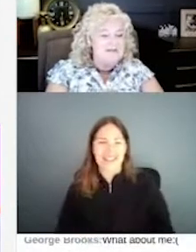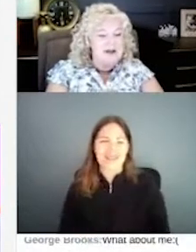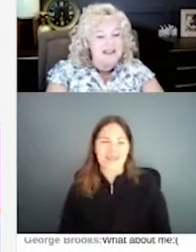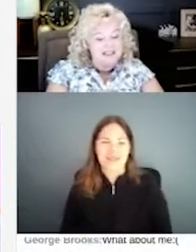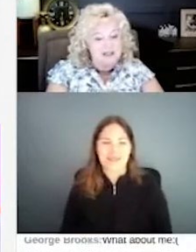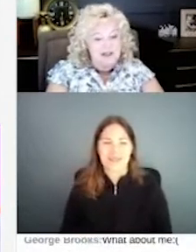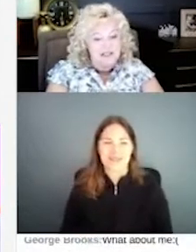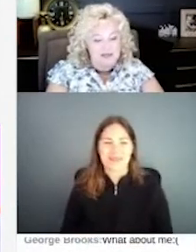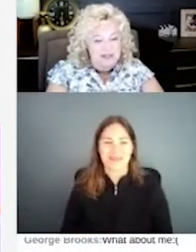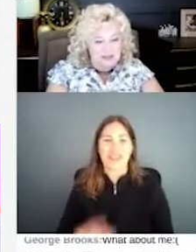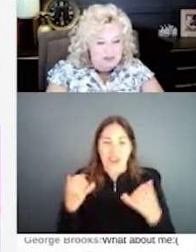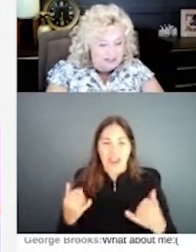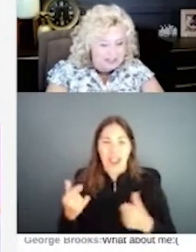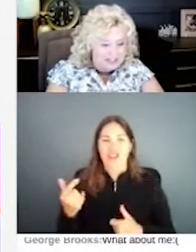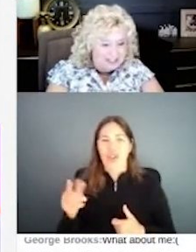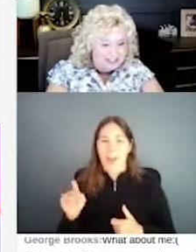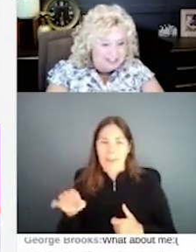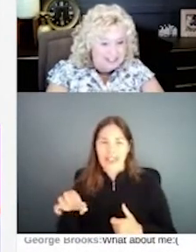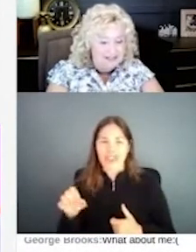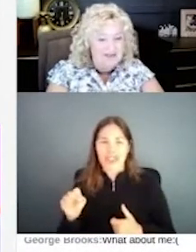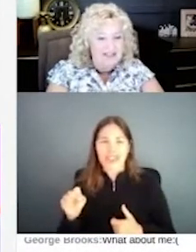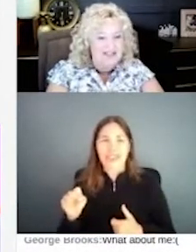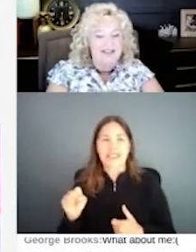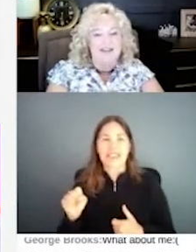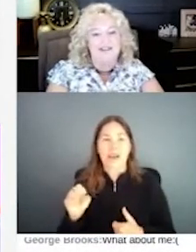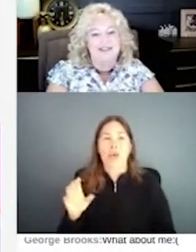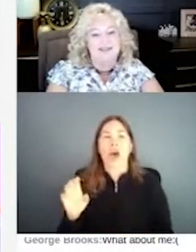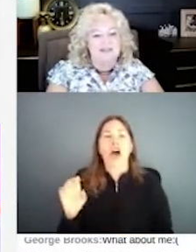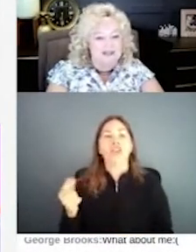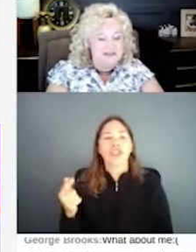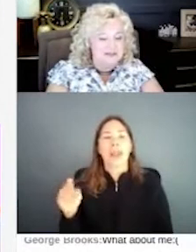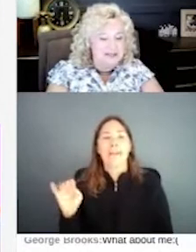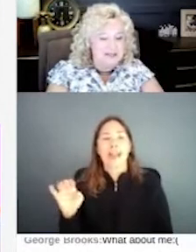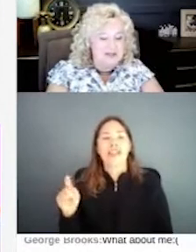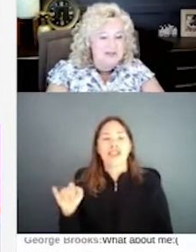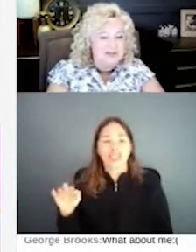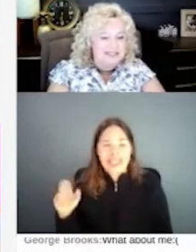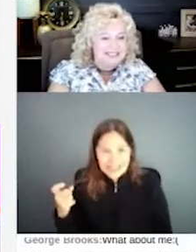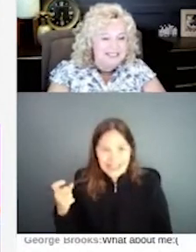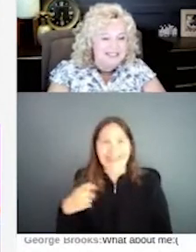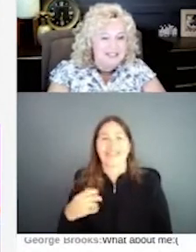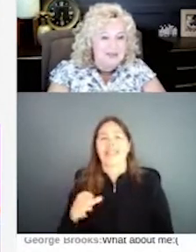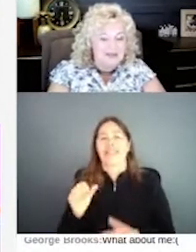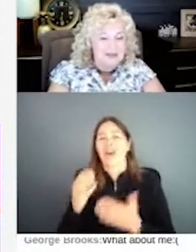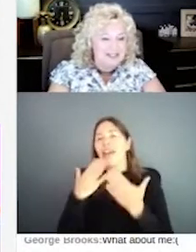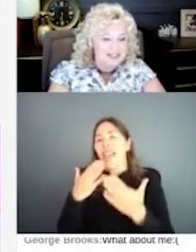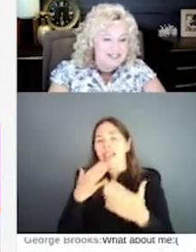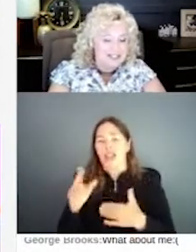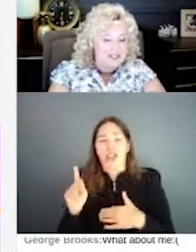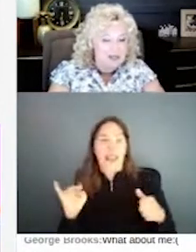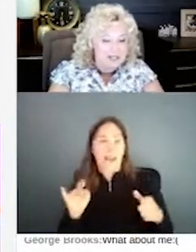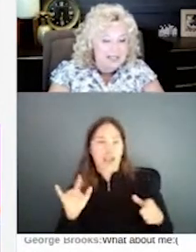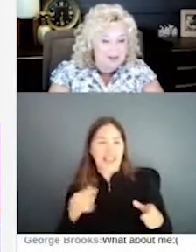Okay, so now the Geometrics one is in there also. Thank you, Kimberly. Thank you, everyone. I see so